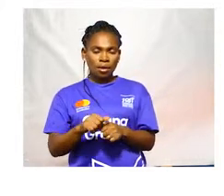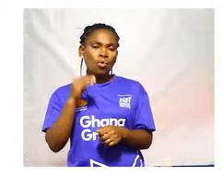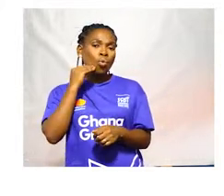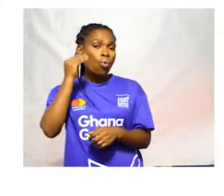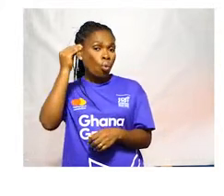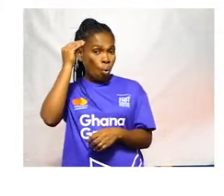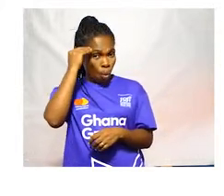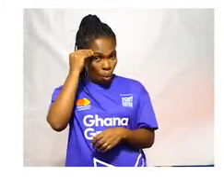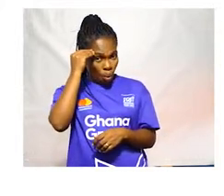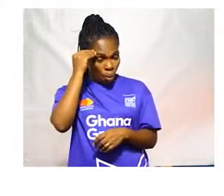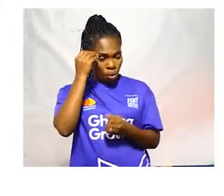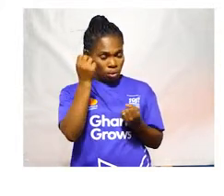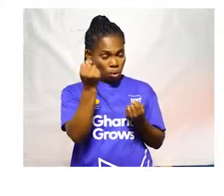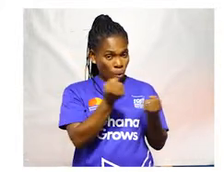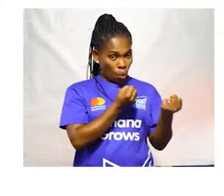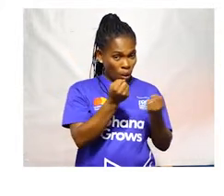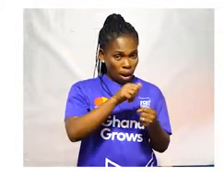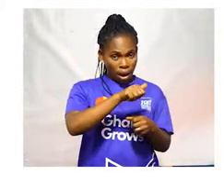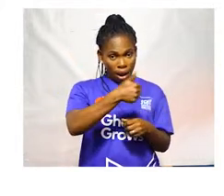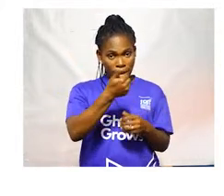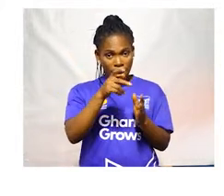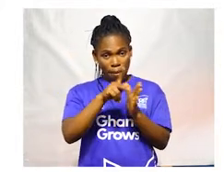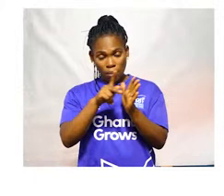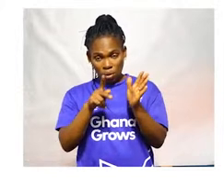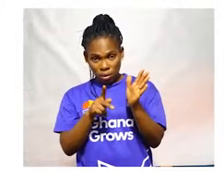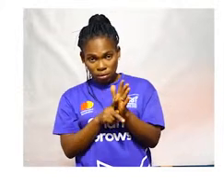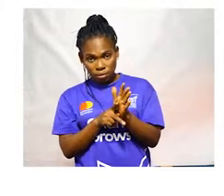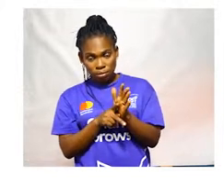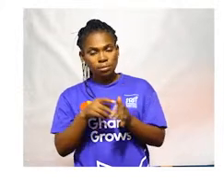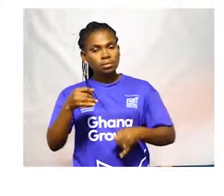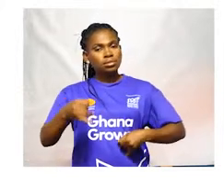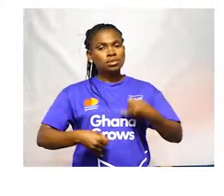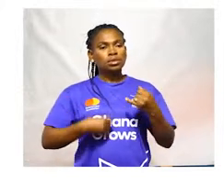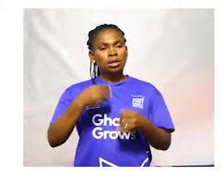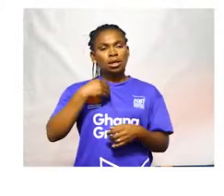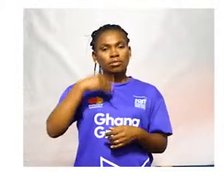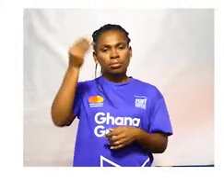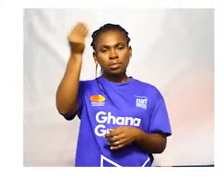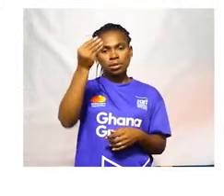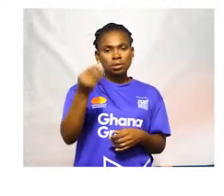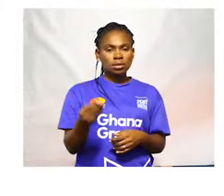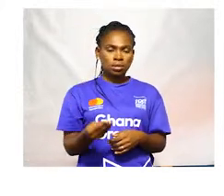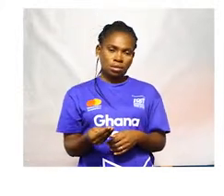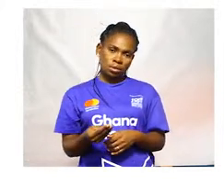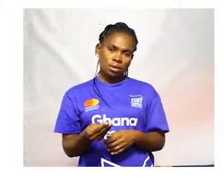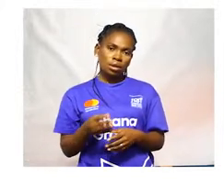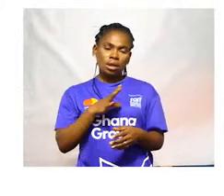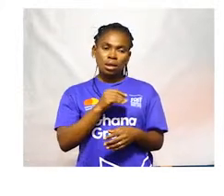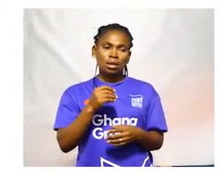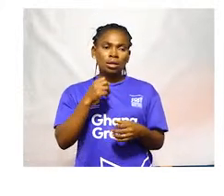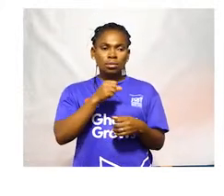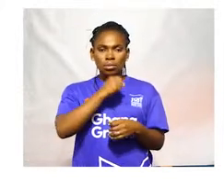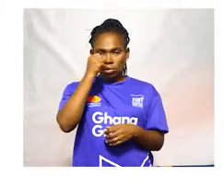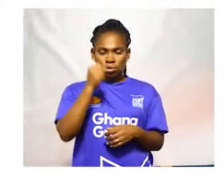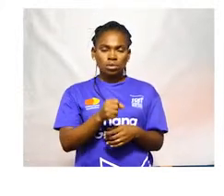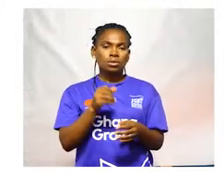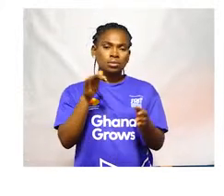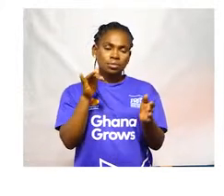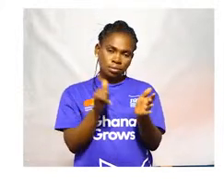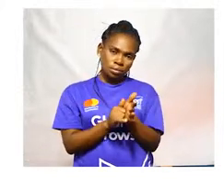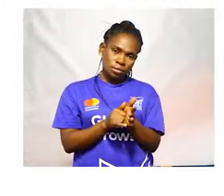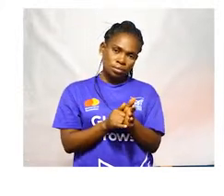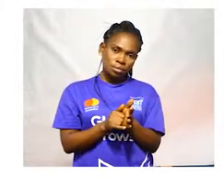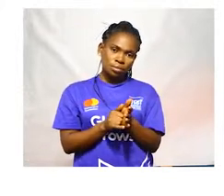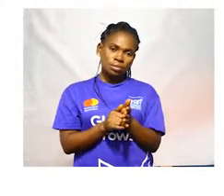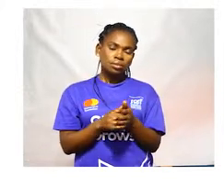home, your auto, and other policies with the same insurer, you enjoy discounts and ensure that you maximize your coverage